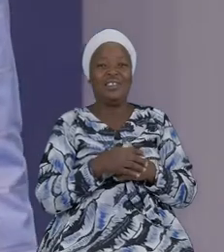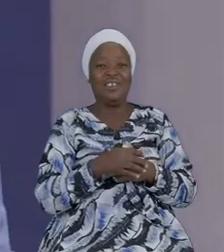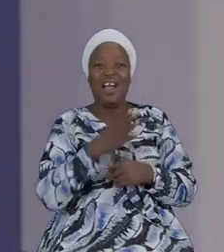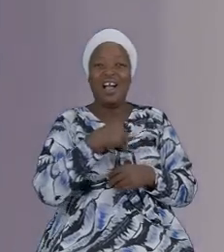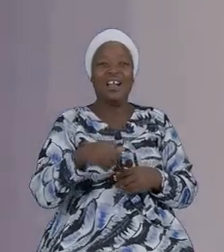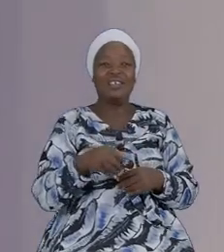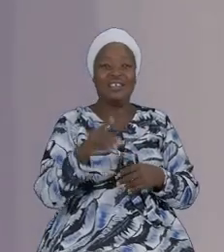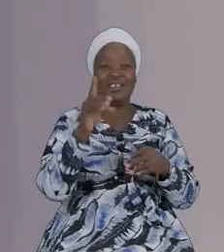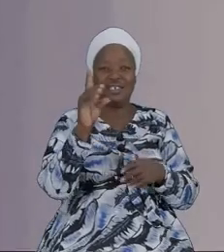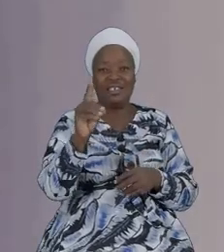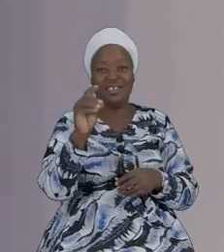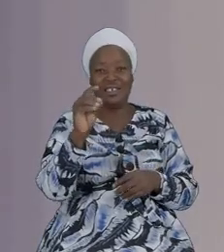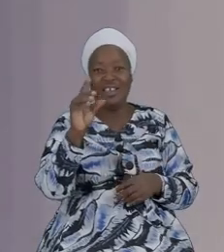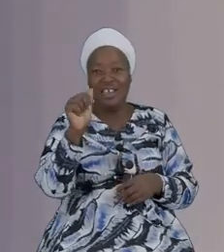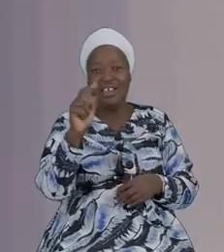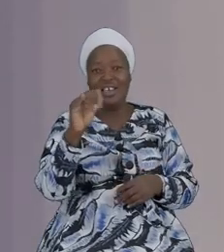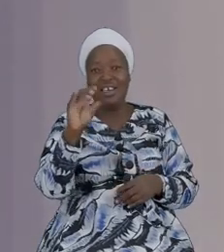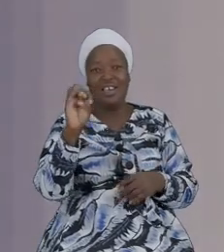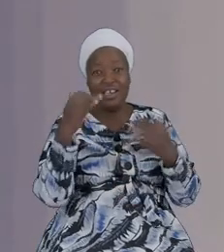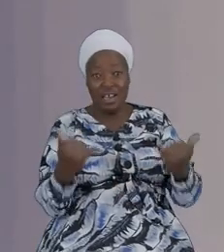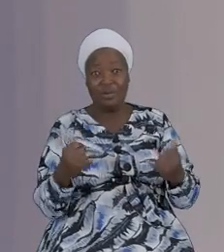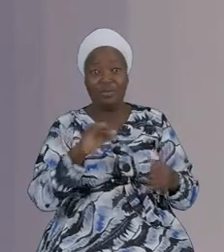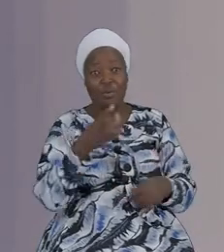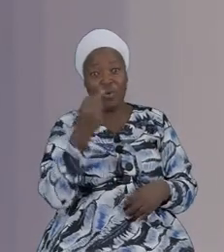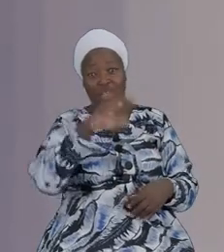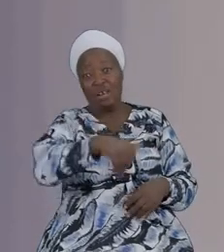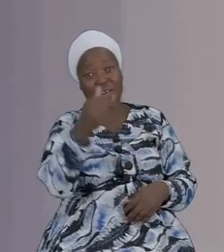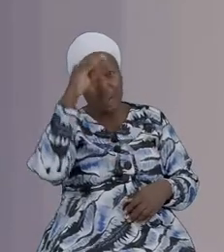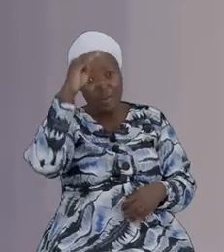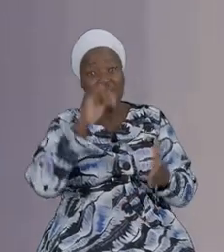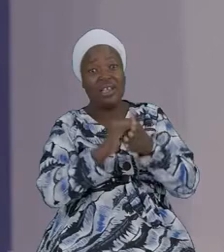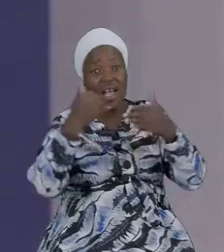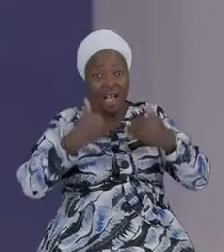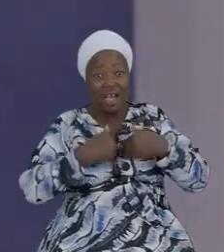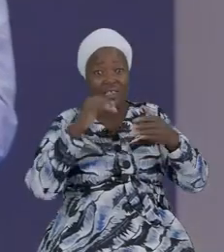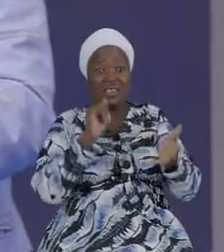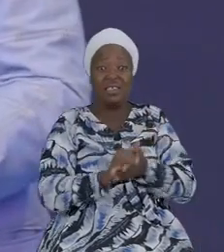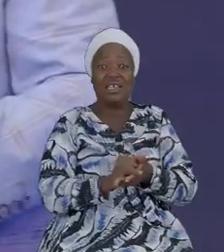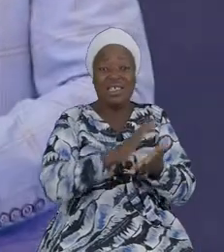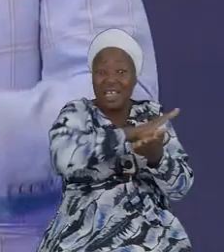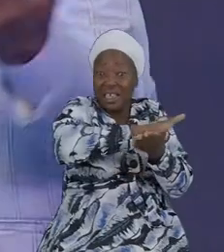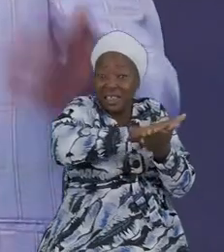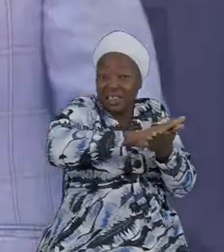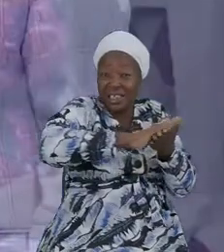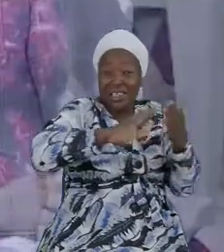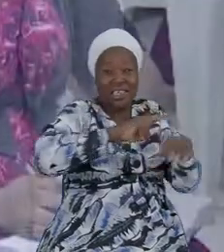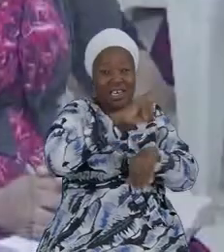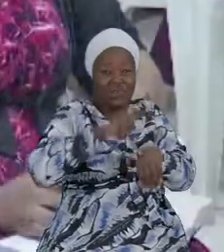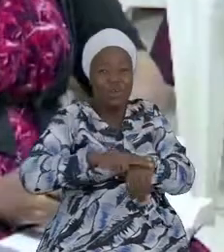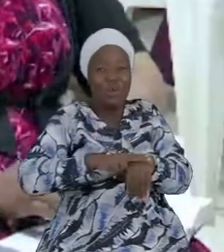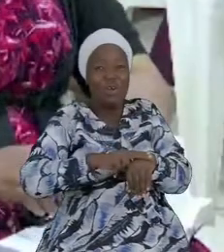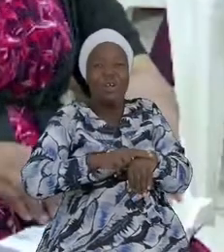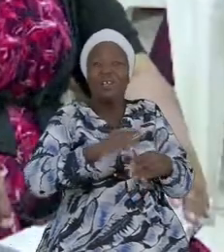Daniel now was another man that had that incorruptible nature,